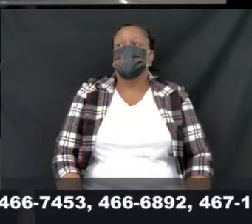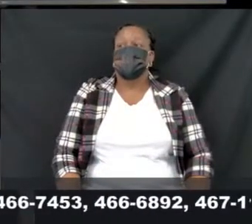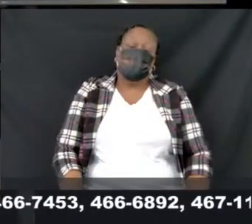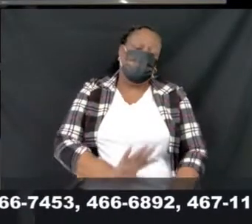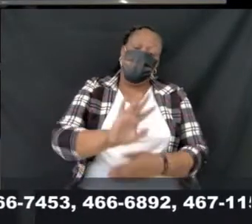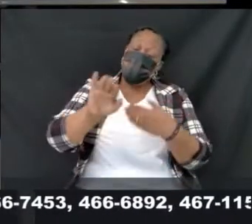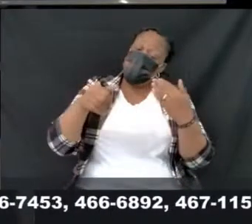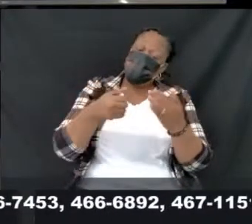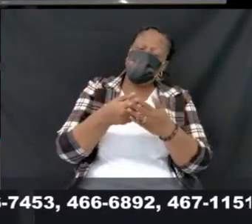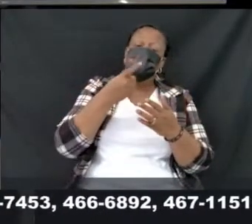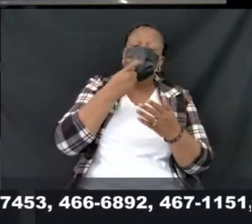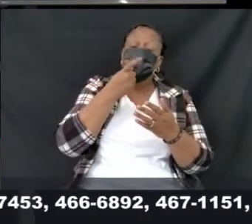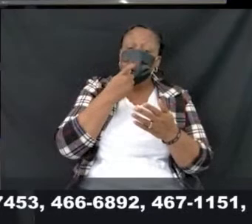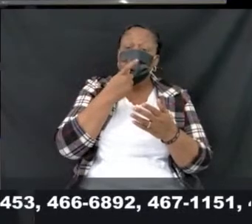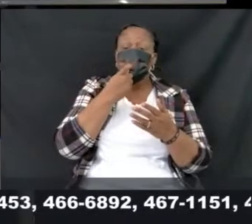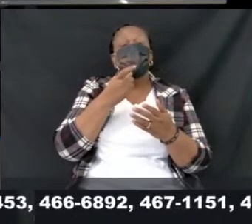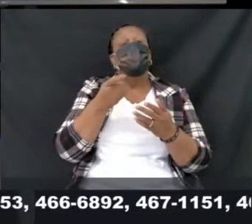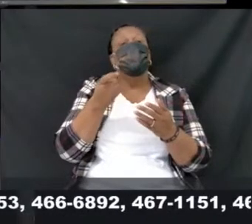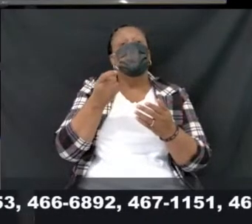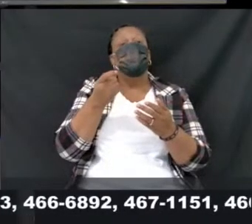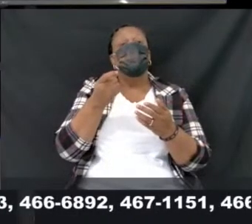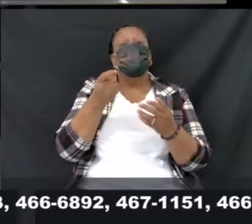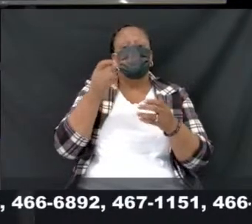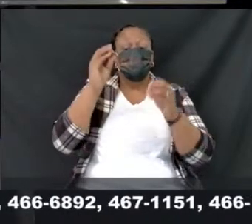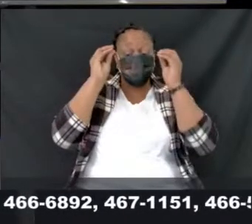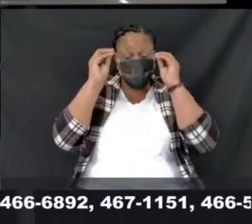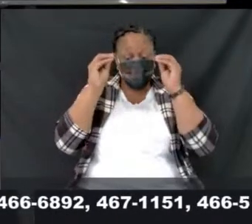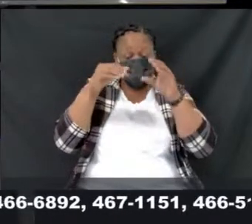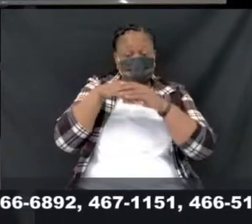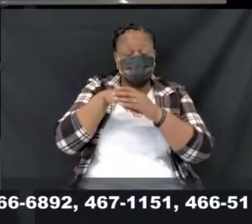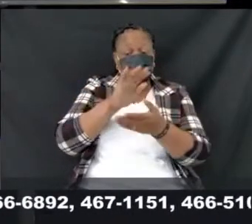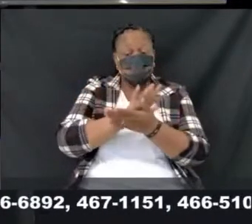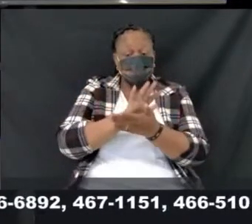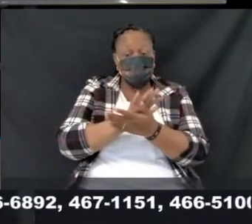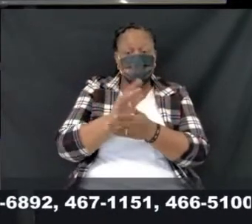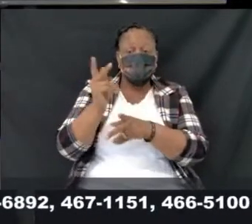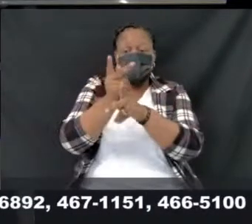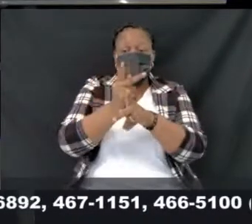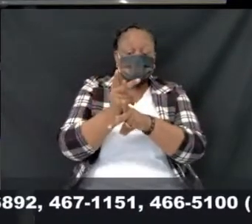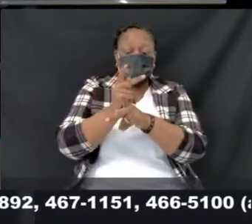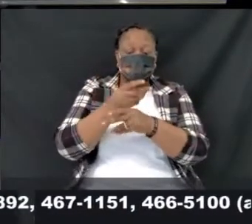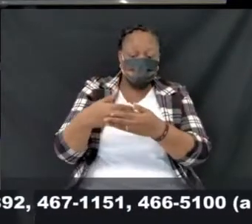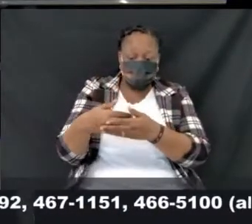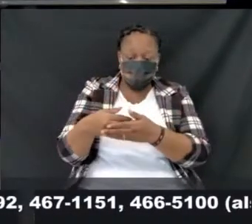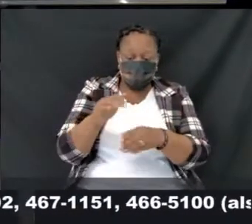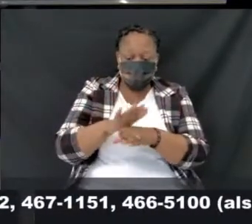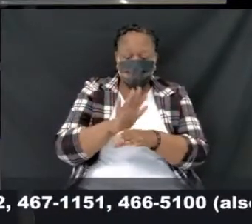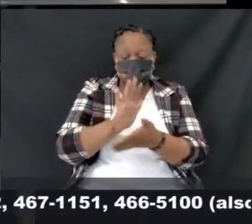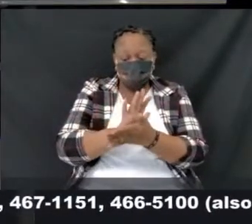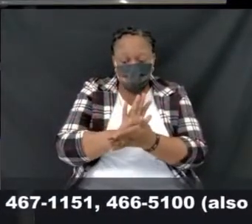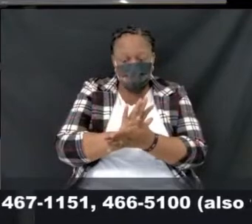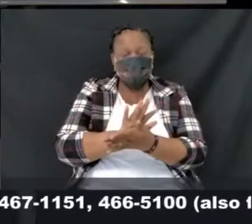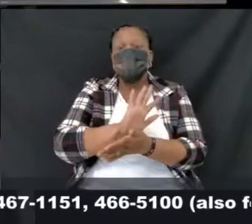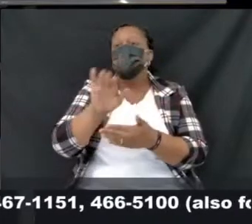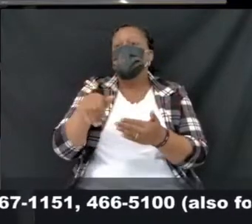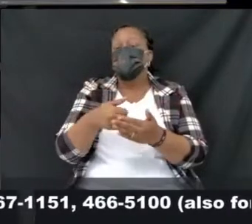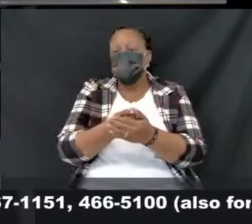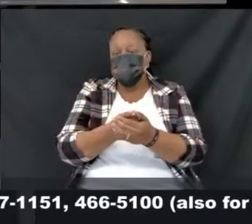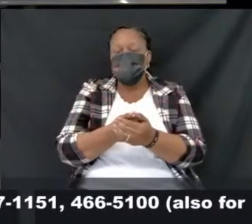children between the ages of 12 and 17 who still remain a significantly under-vaccinated group.